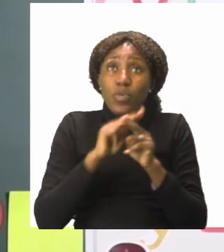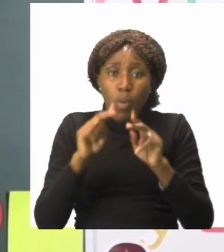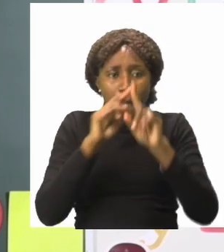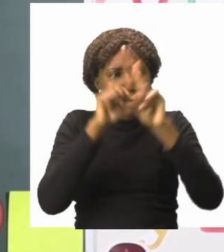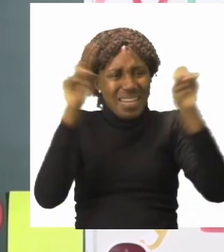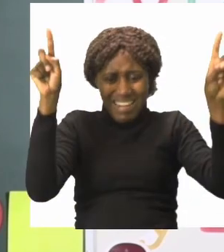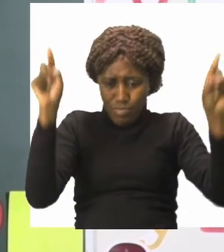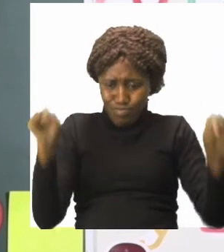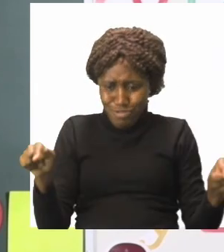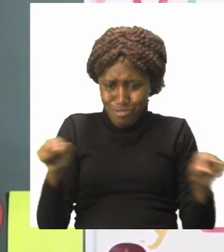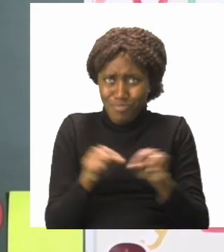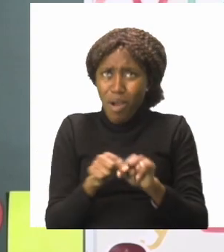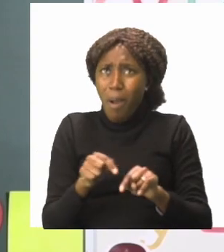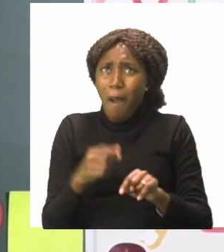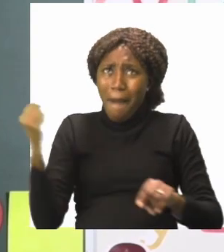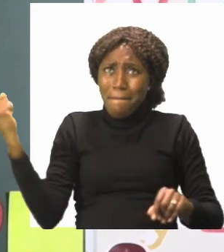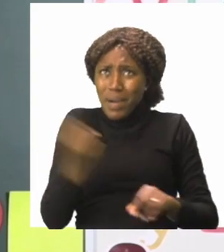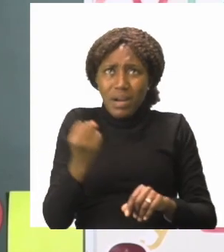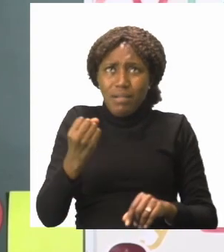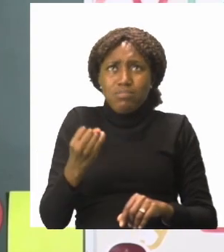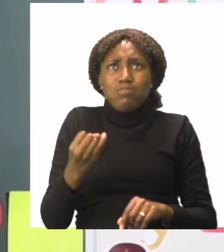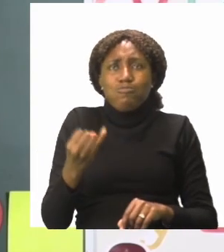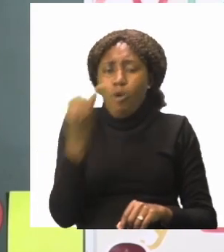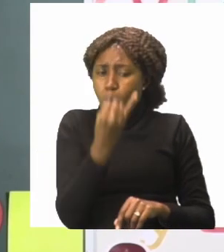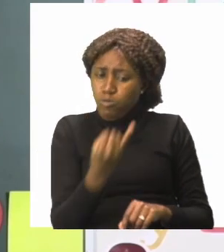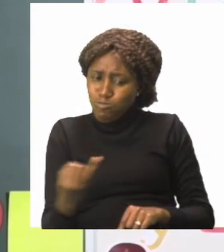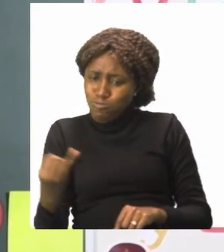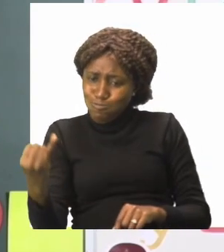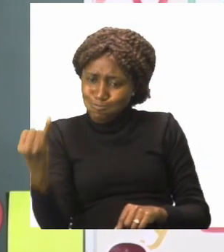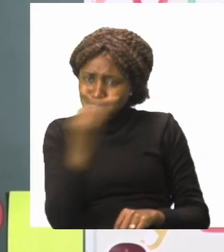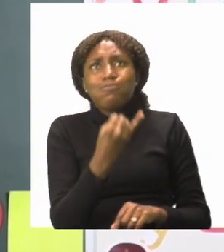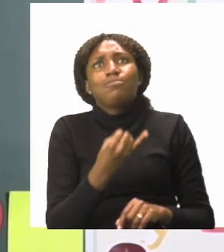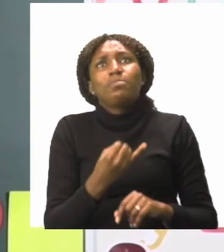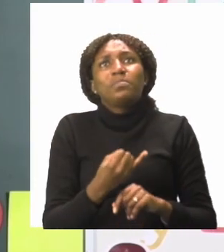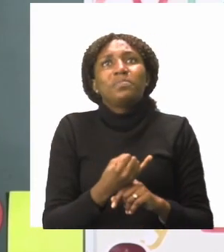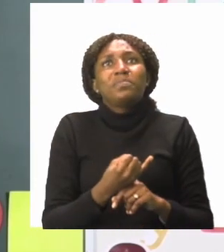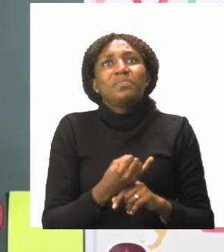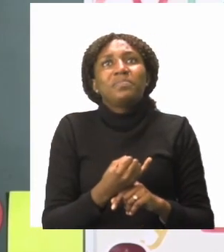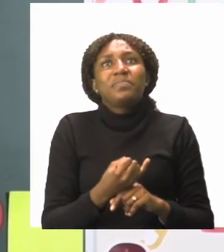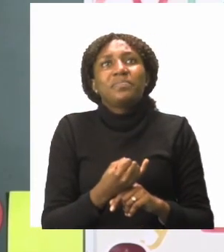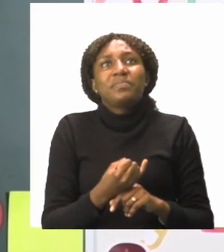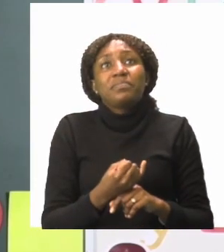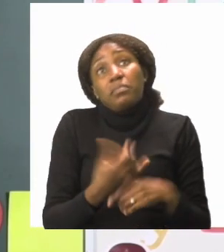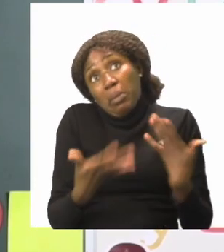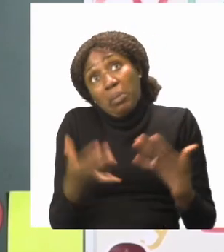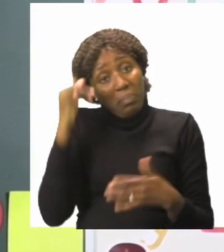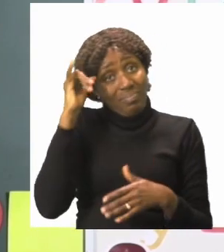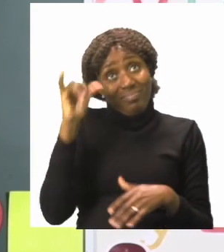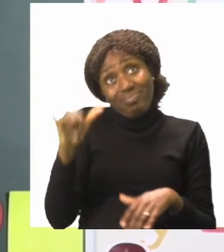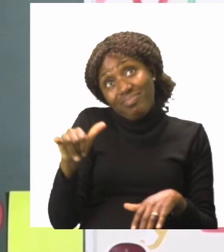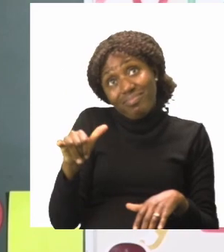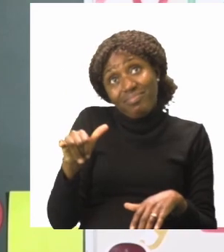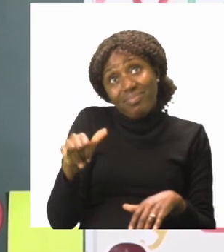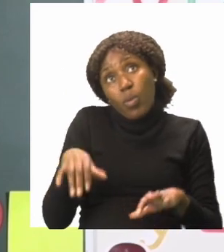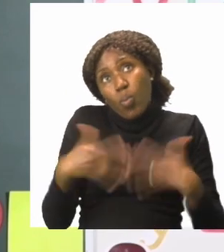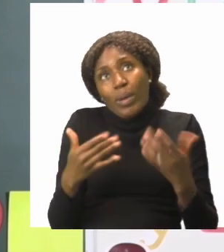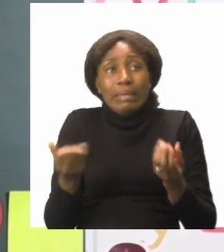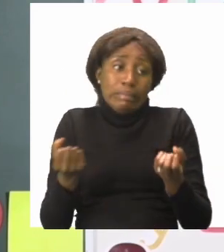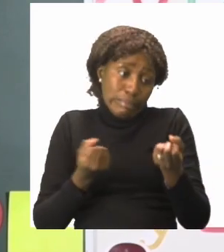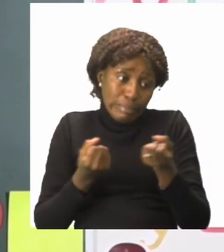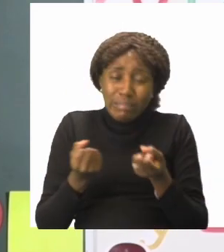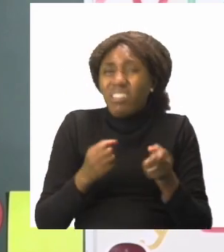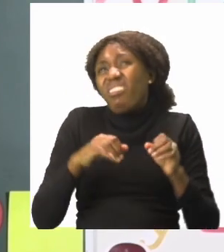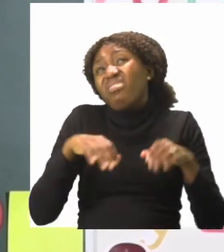and make sure that your lines are clear as well. So you can draw a taxi or a car